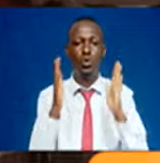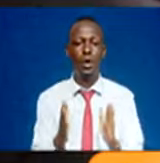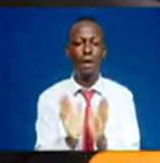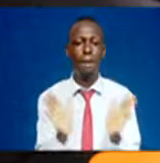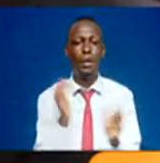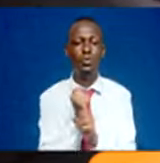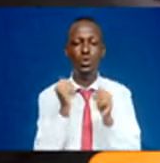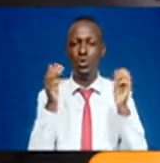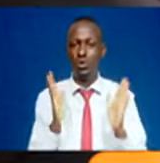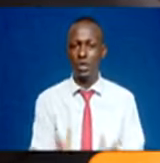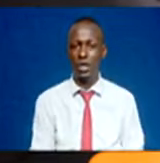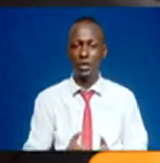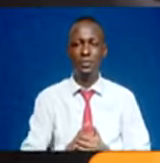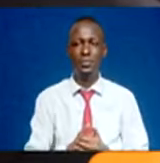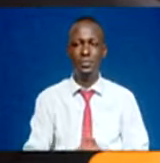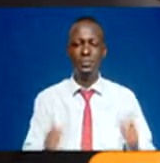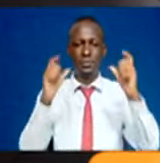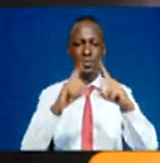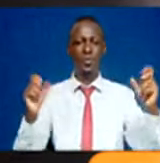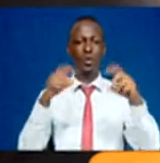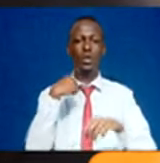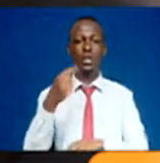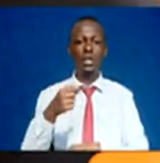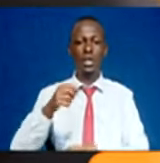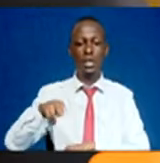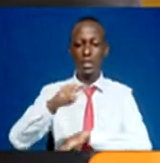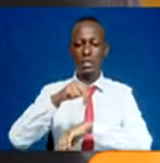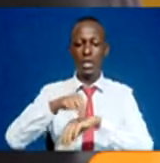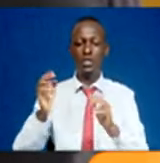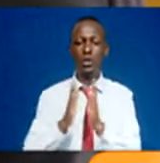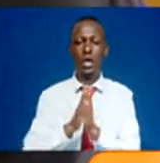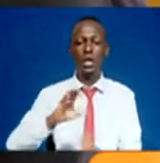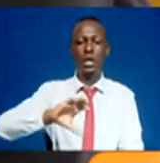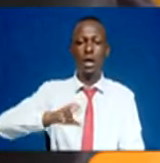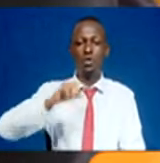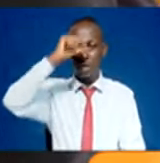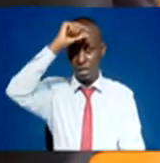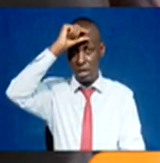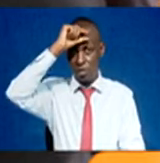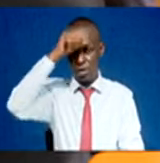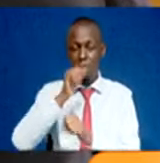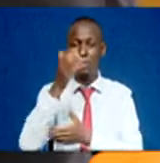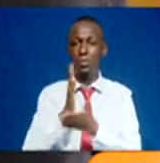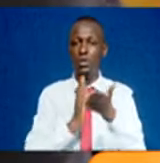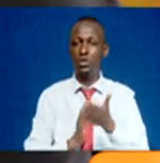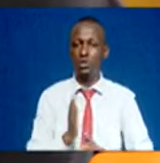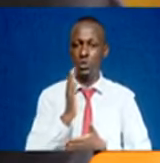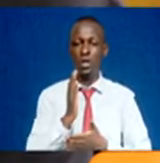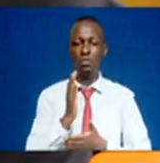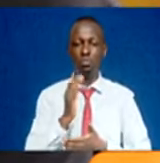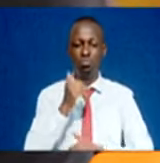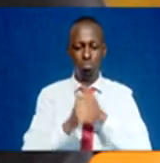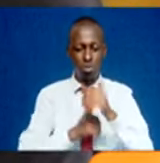umma. Wito unaendelea kutolewa kwa serikali kuu na zile za kaunti ili kuhakikisha kwamba